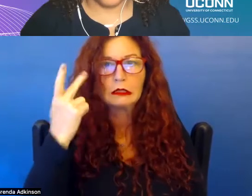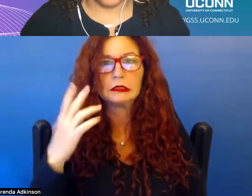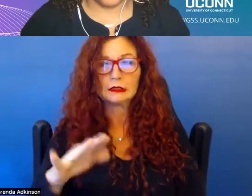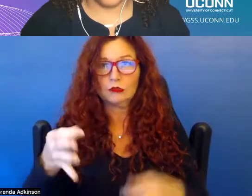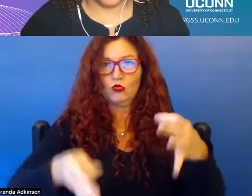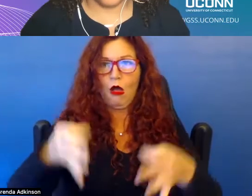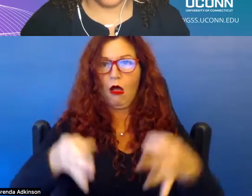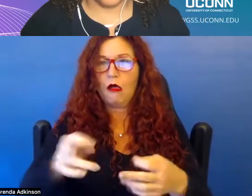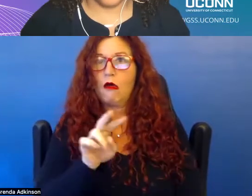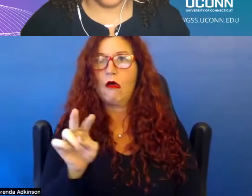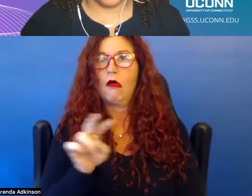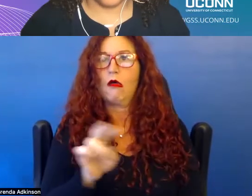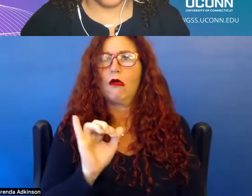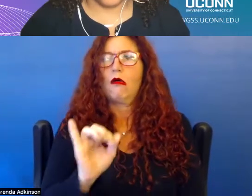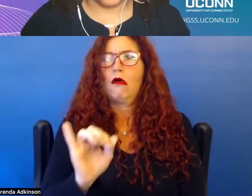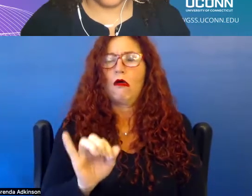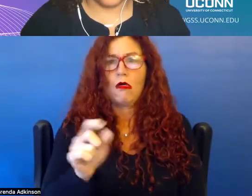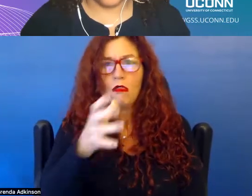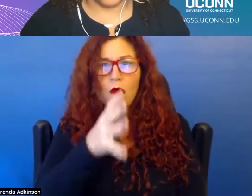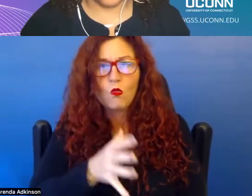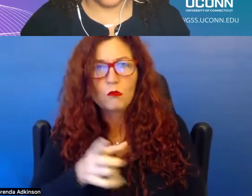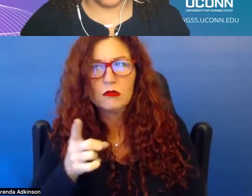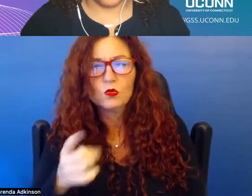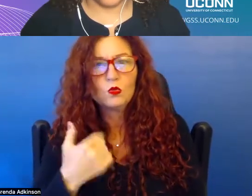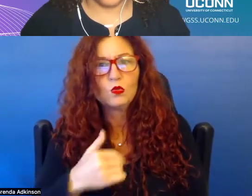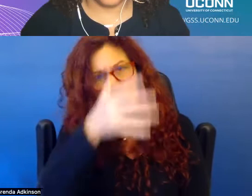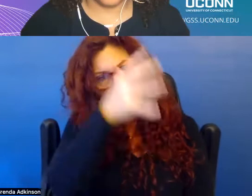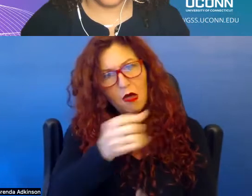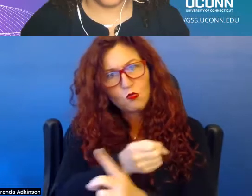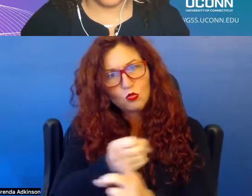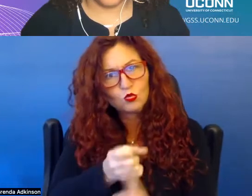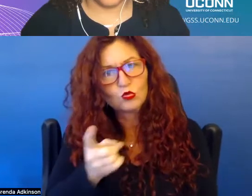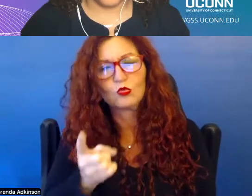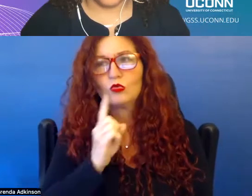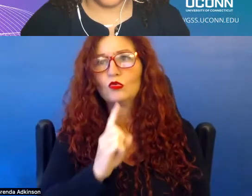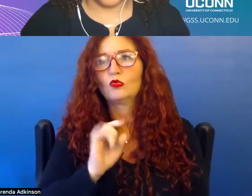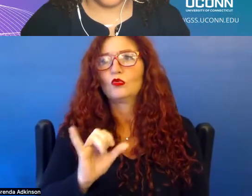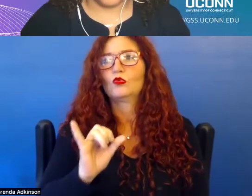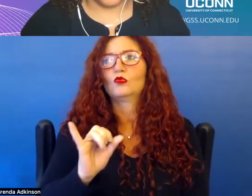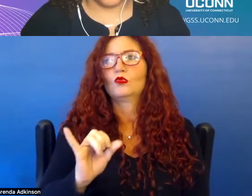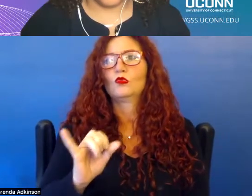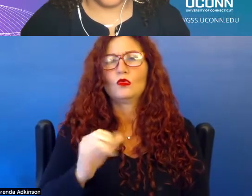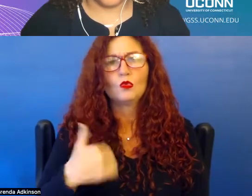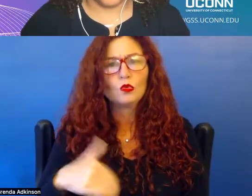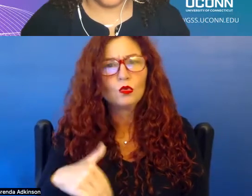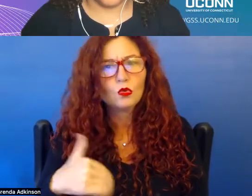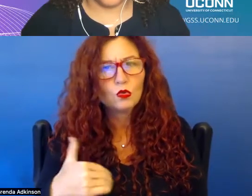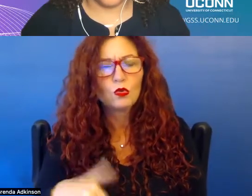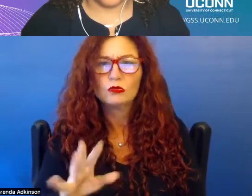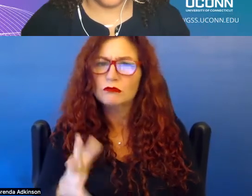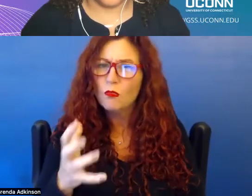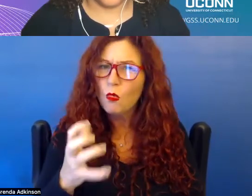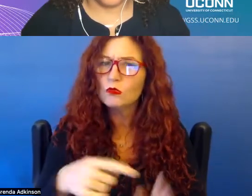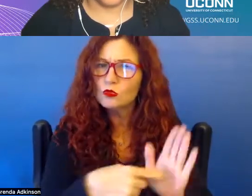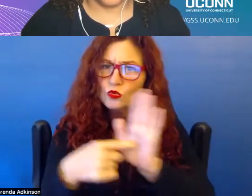a visual collage of looking at those realities through the voices, perspectives, and scholarship predominantly